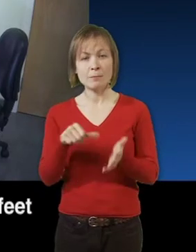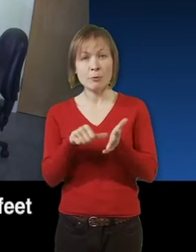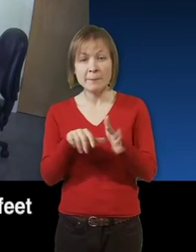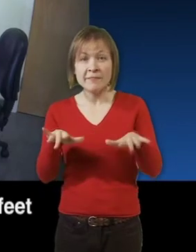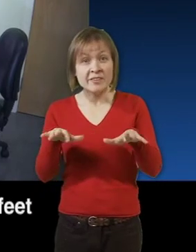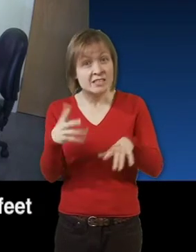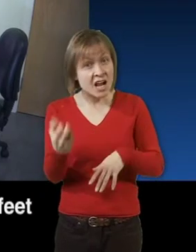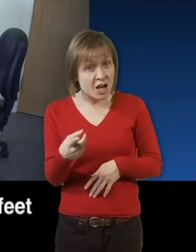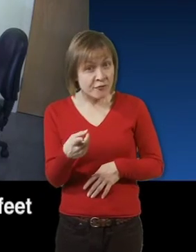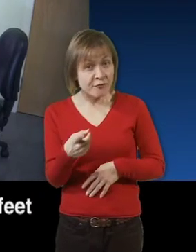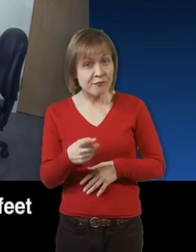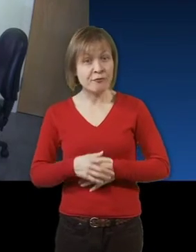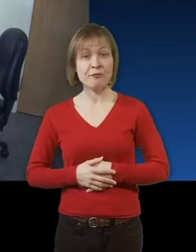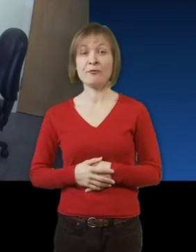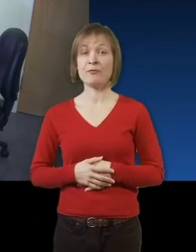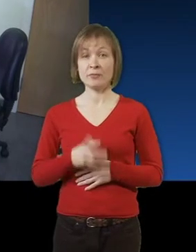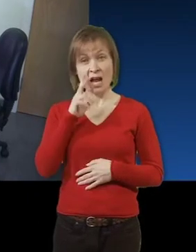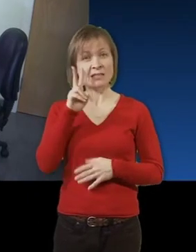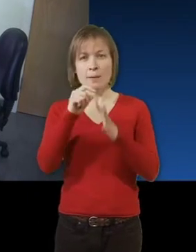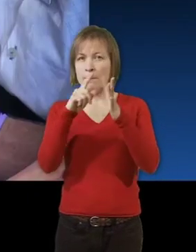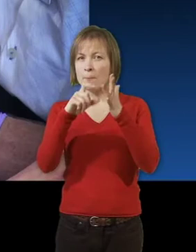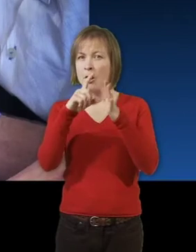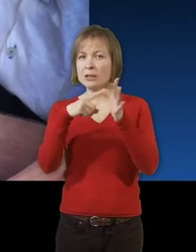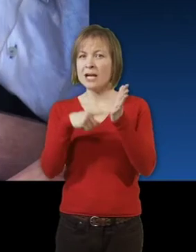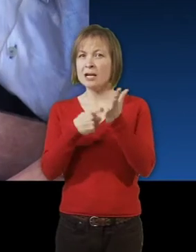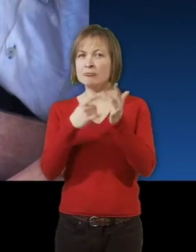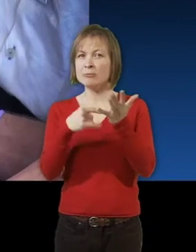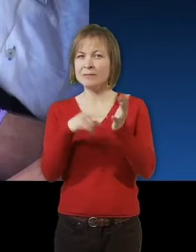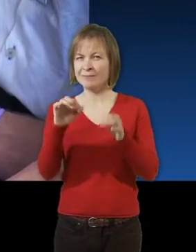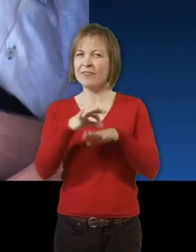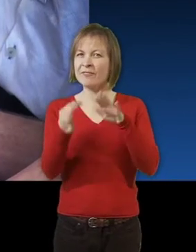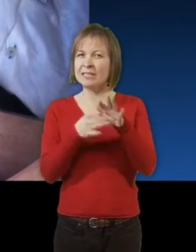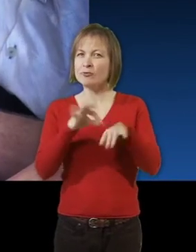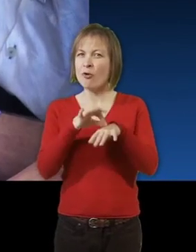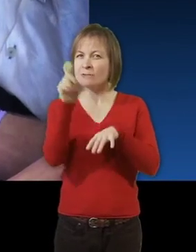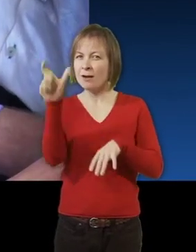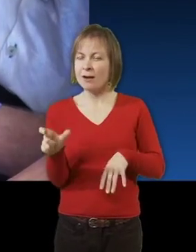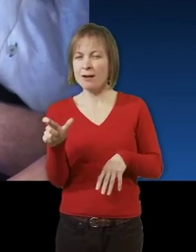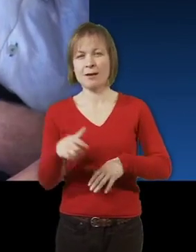If you have problems with your feet, you can see a podiatrist.